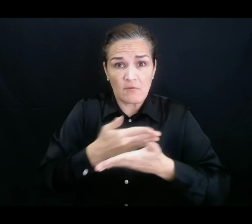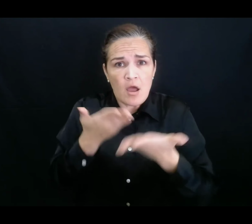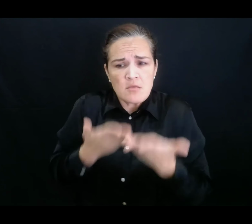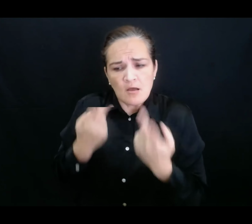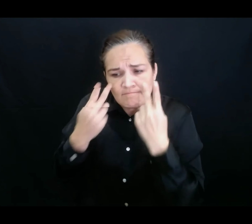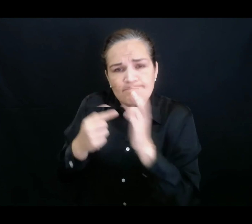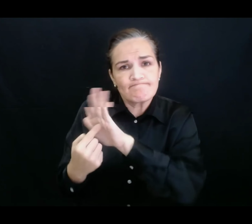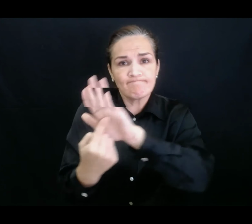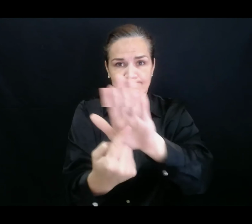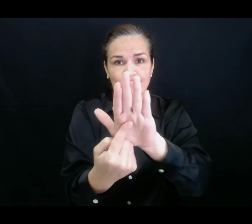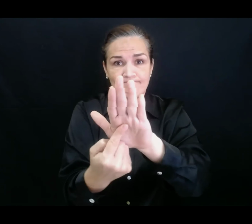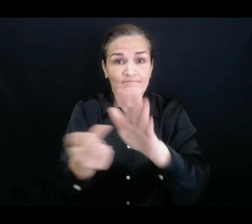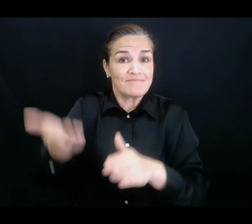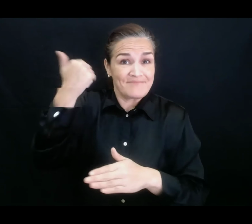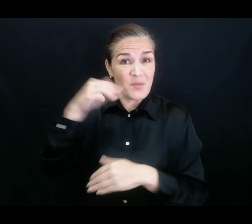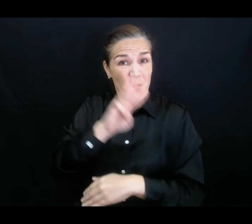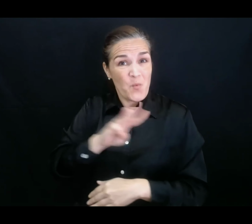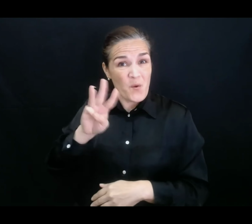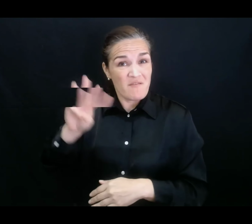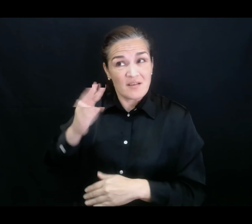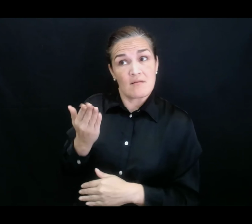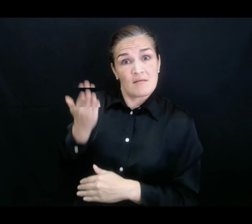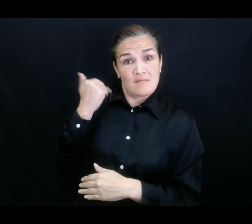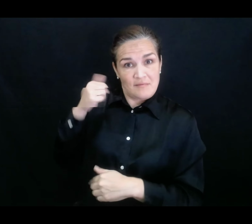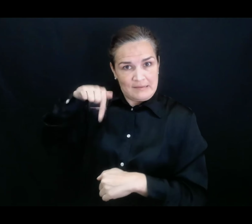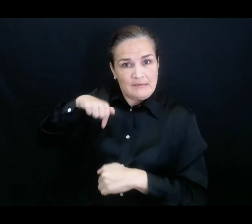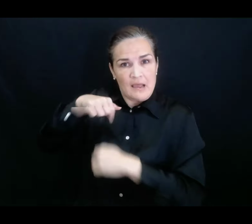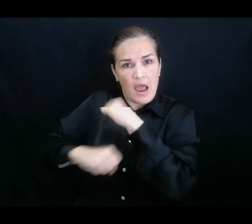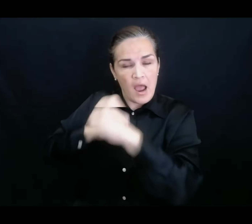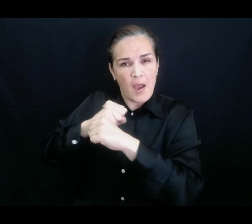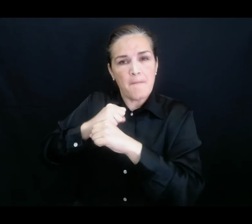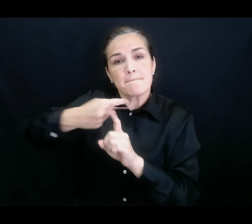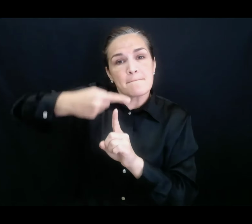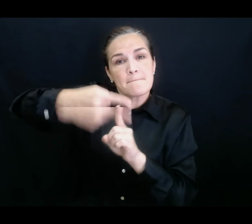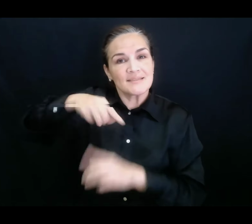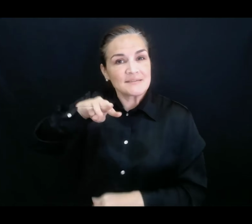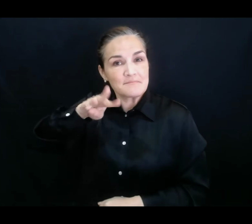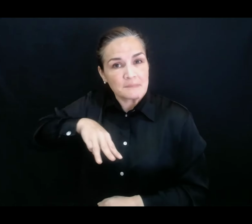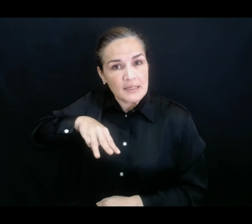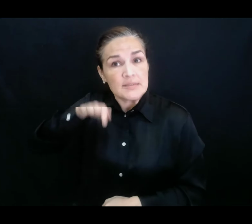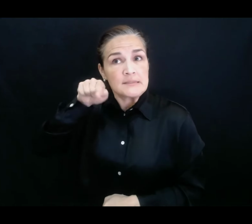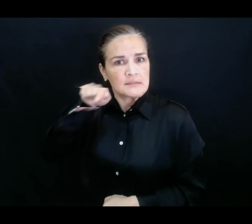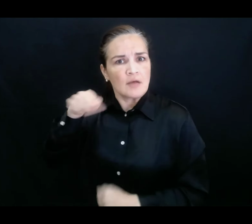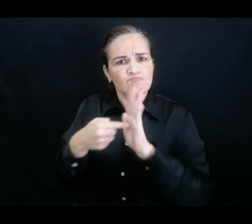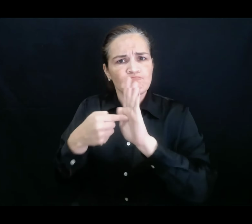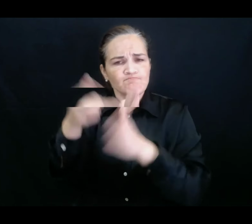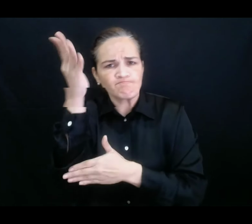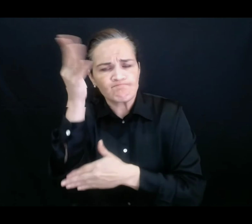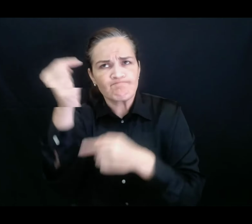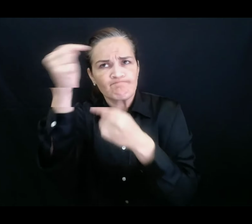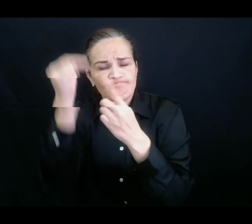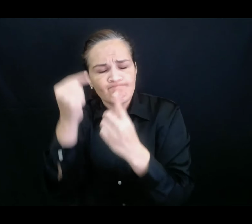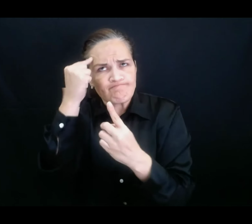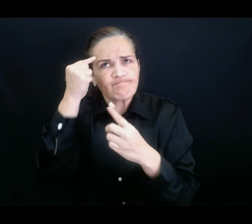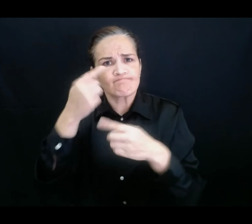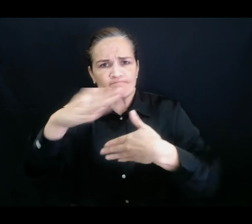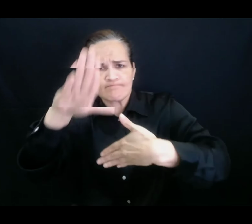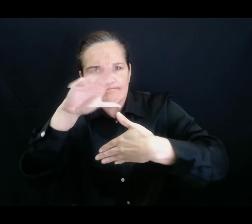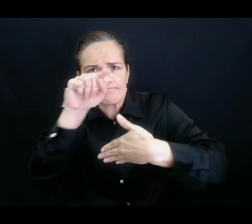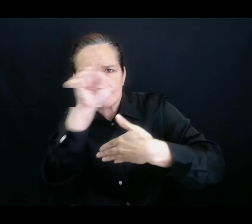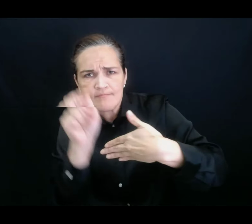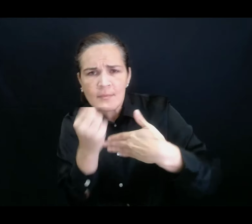our previous webinar that we had earlier this year in March, where we highlighted many of the regional issues of persons